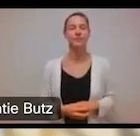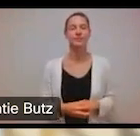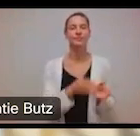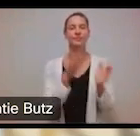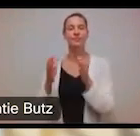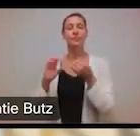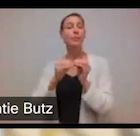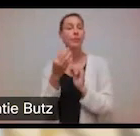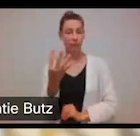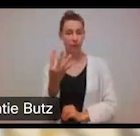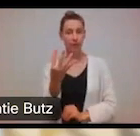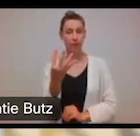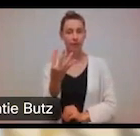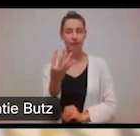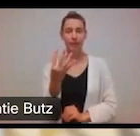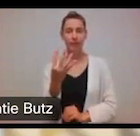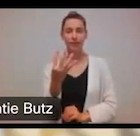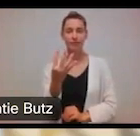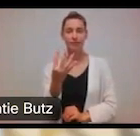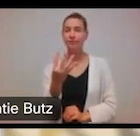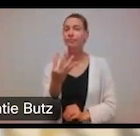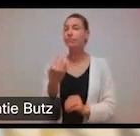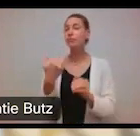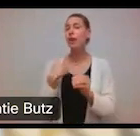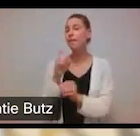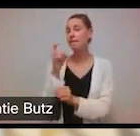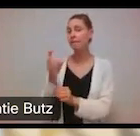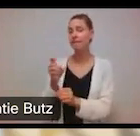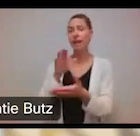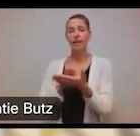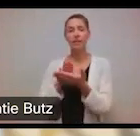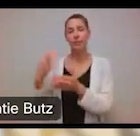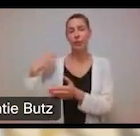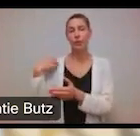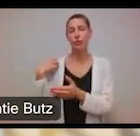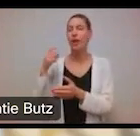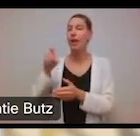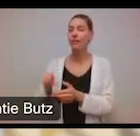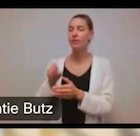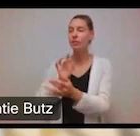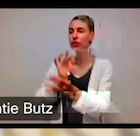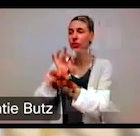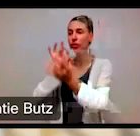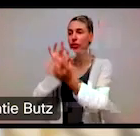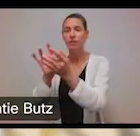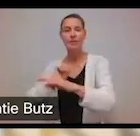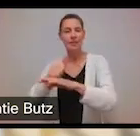The fourth scenario, you've been assigned an academic coach and need to reach out to set up your first meeting.